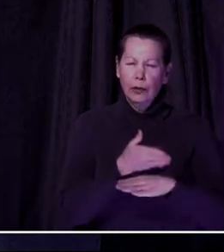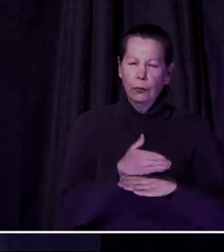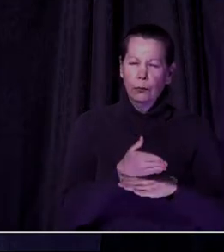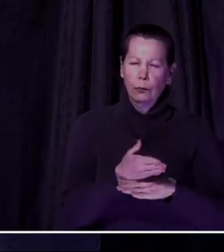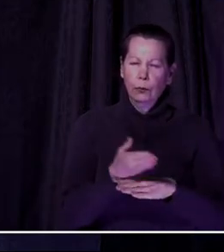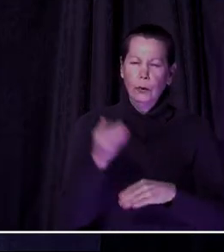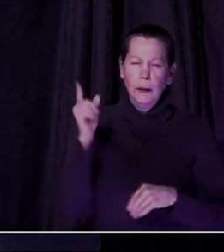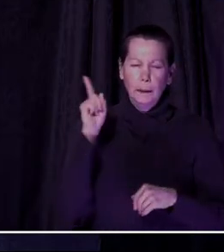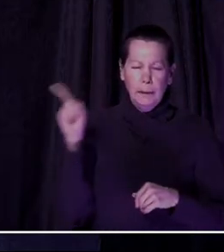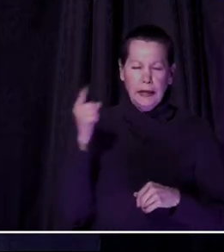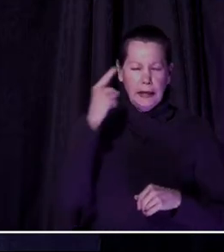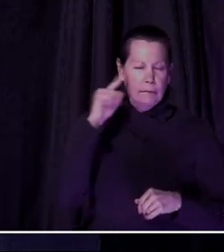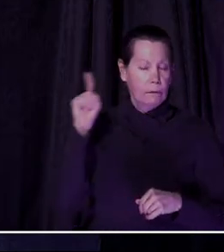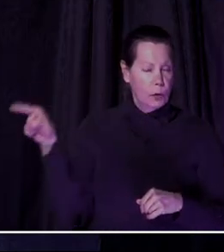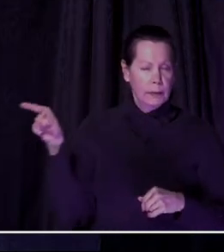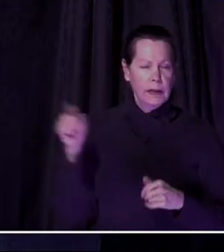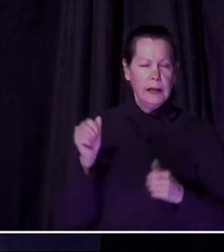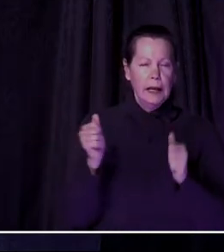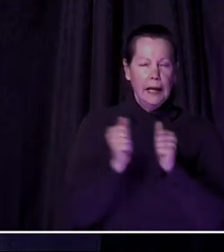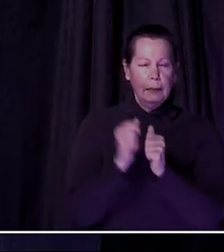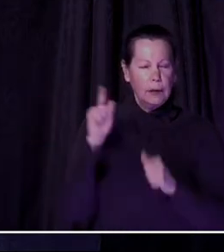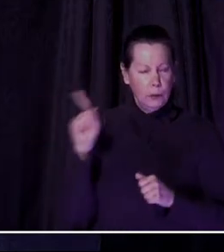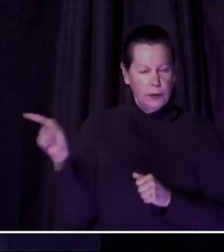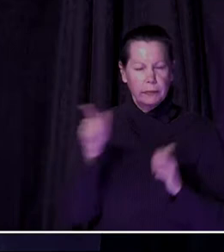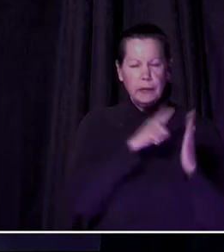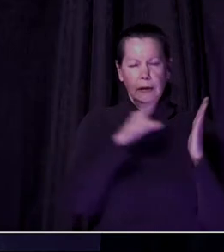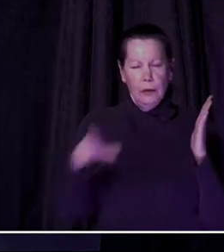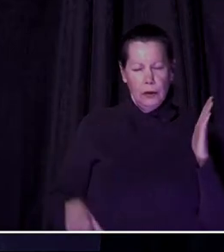me, for me, and be with me, Lord.